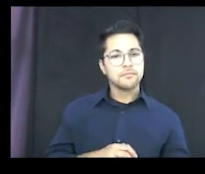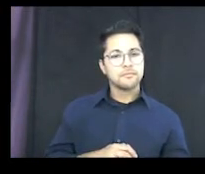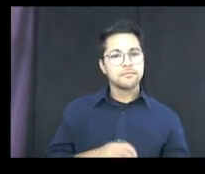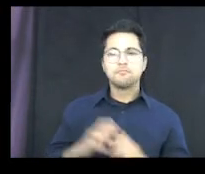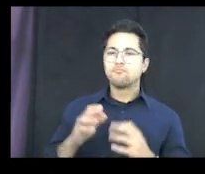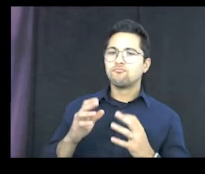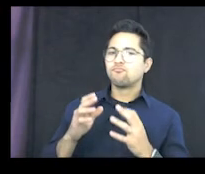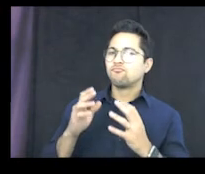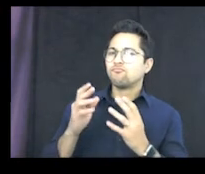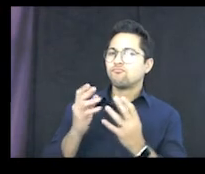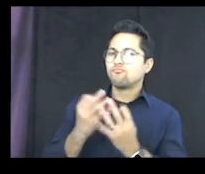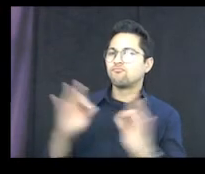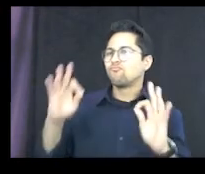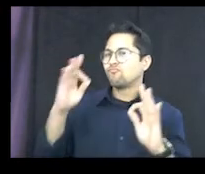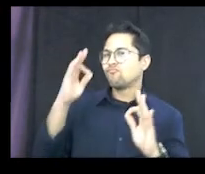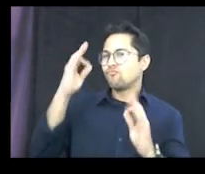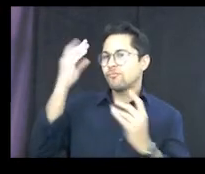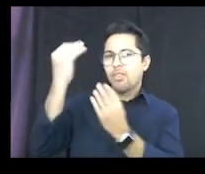free thoughts